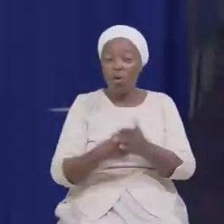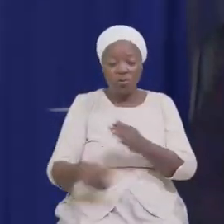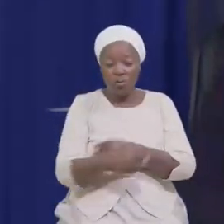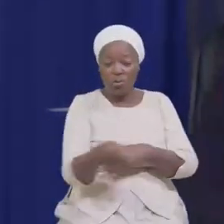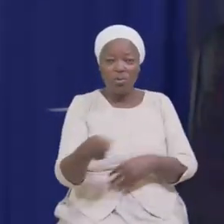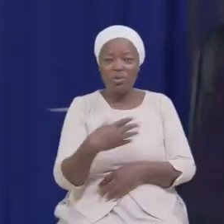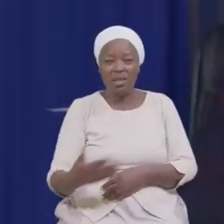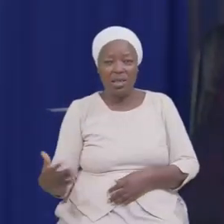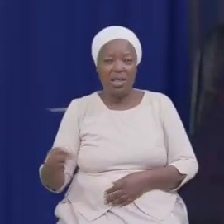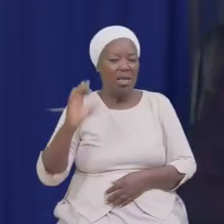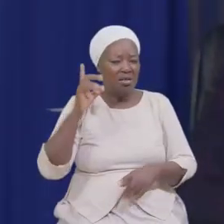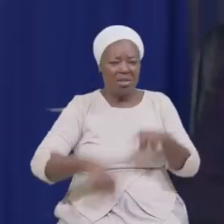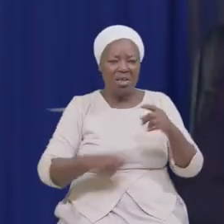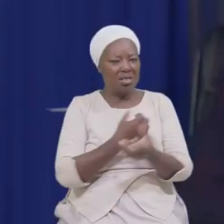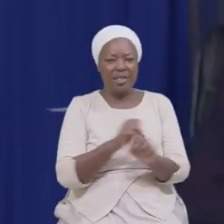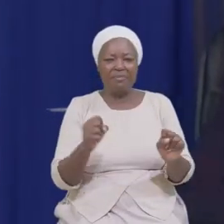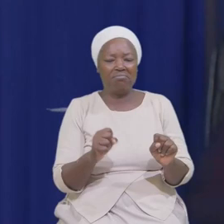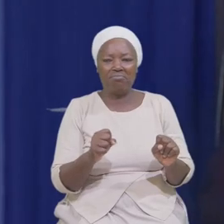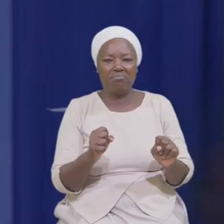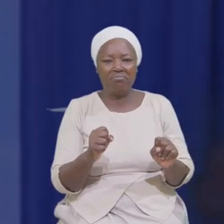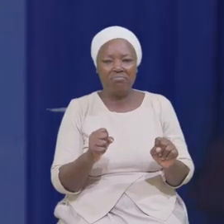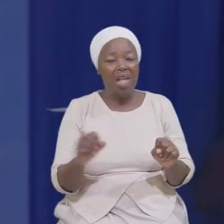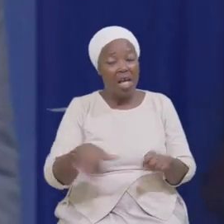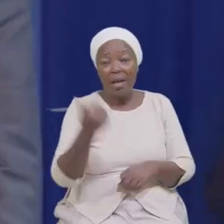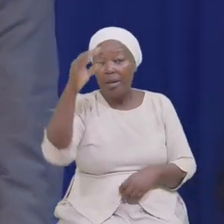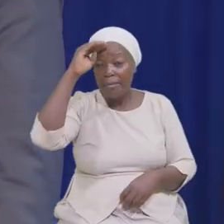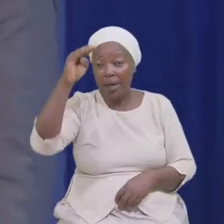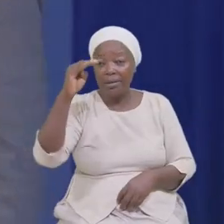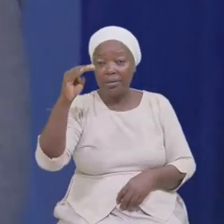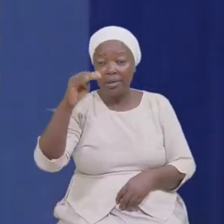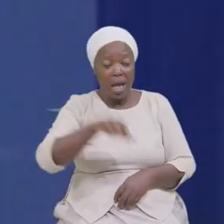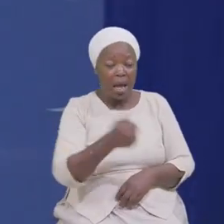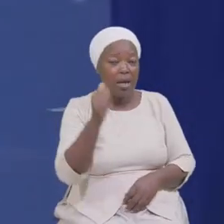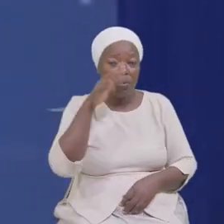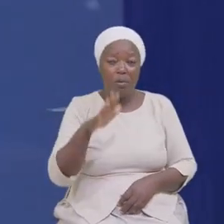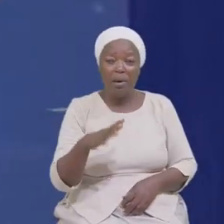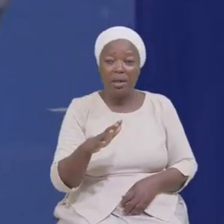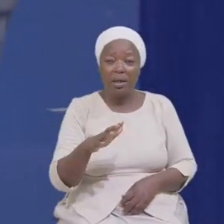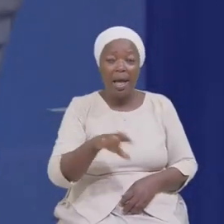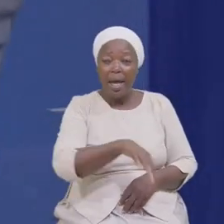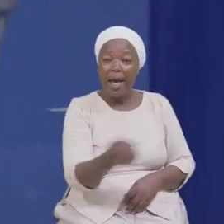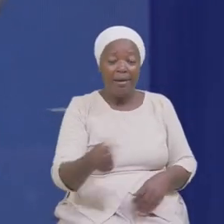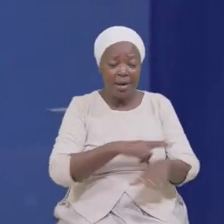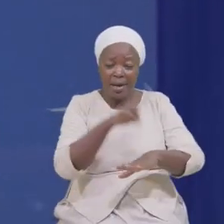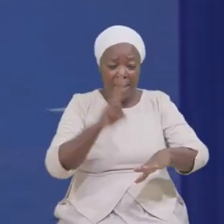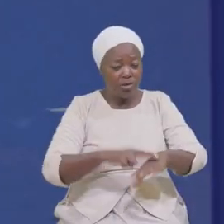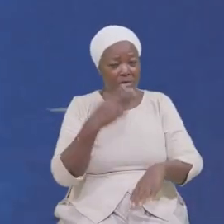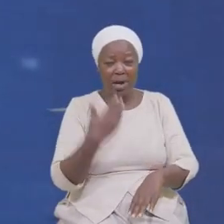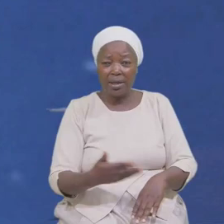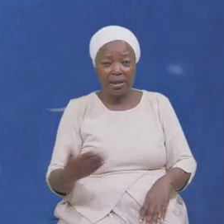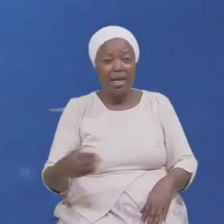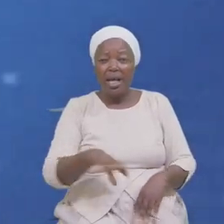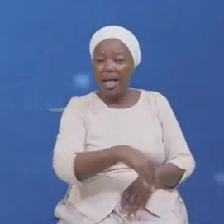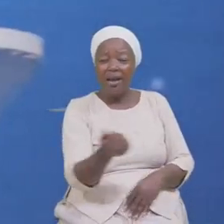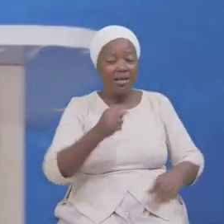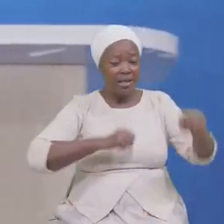cannot save any man, any woman, any natural thing, any